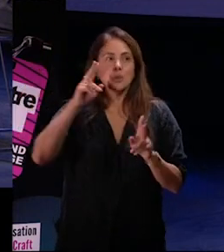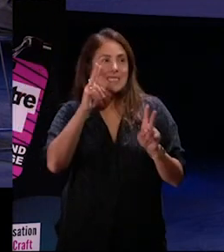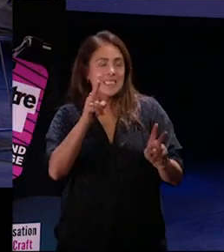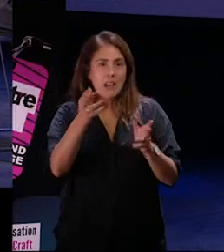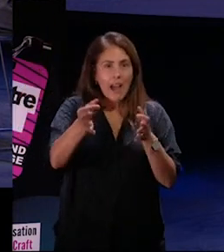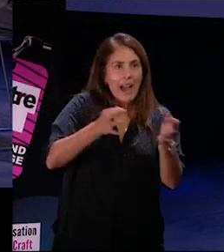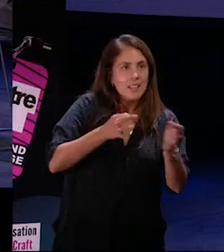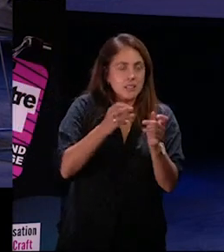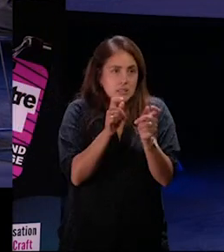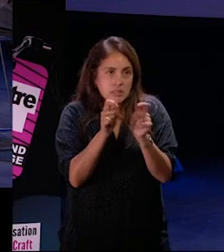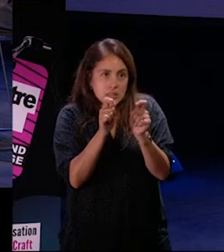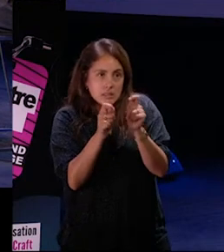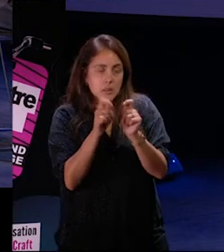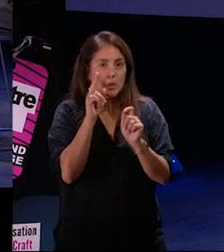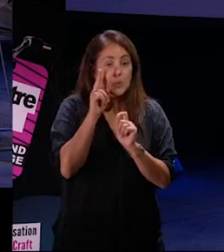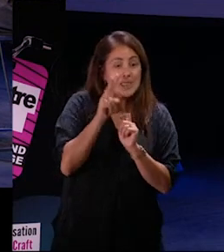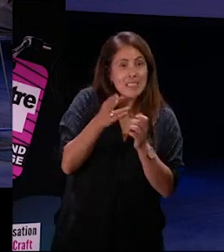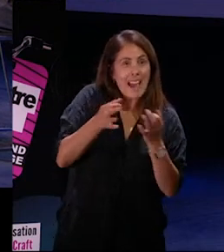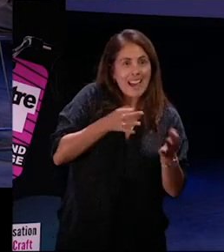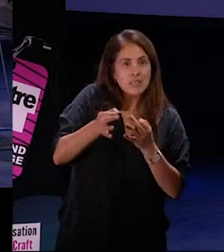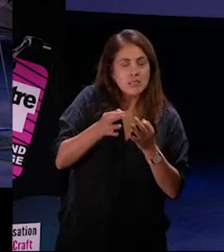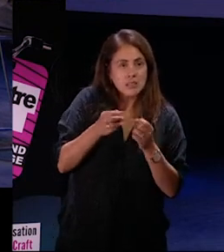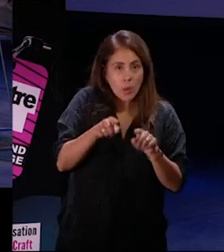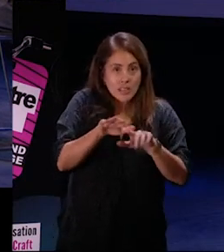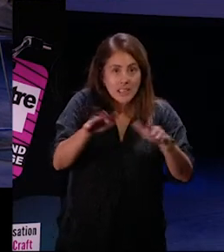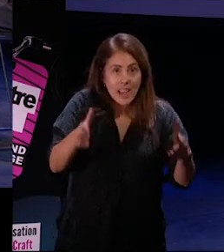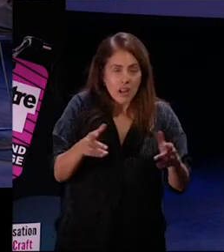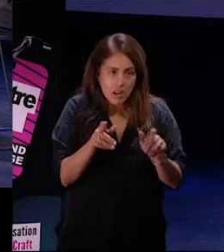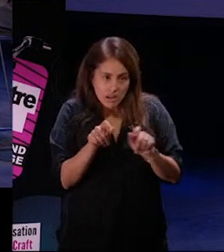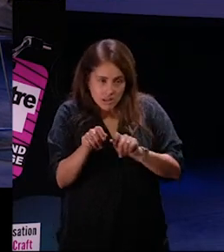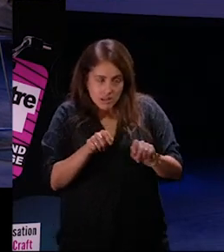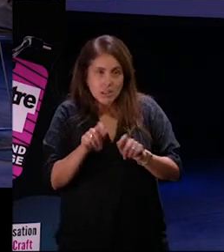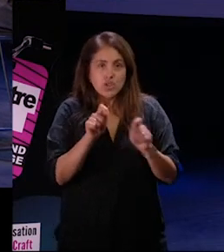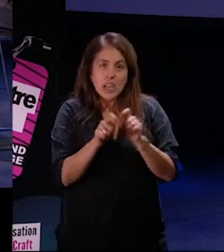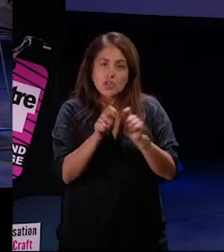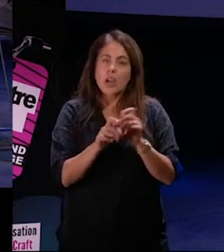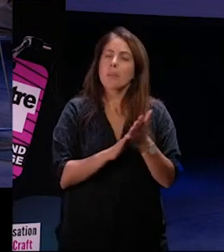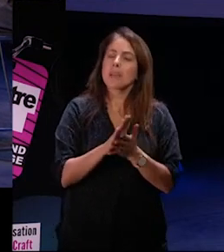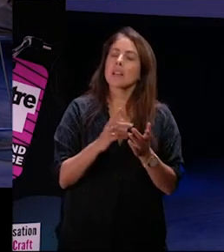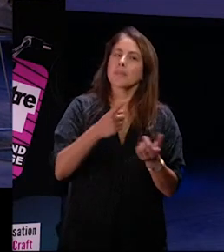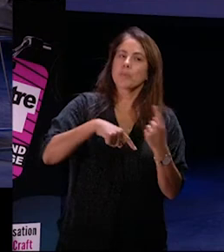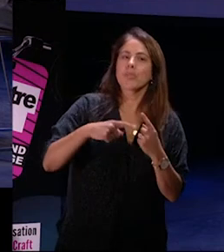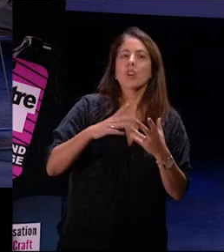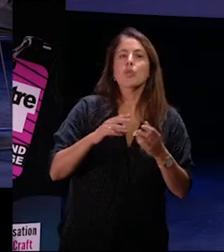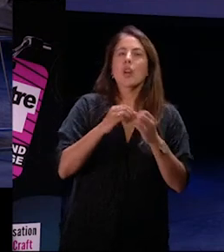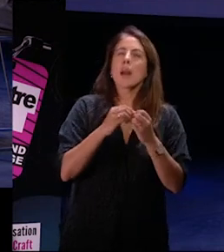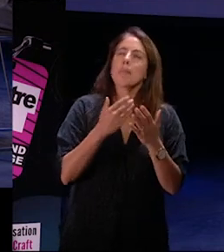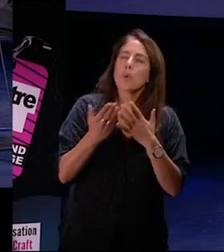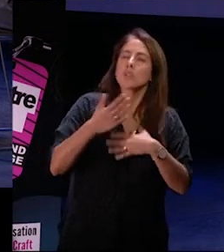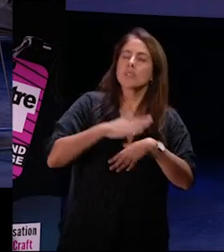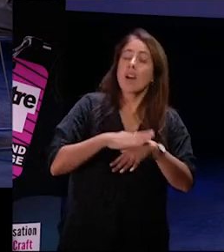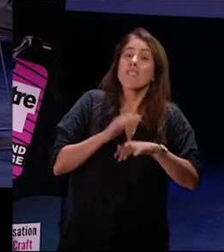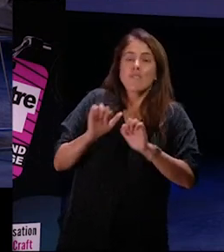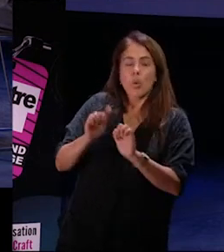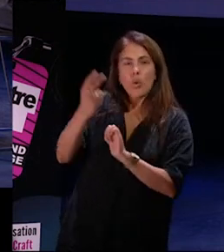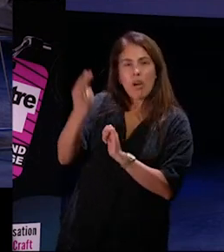and there's flesh and blood on stage. So it will help us hopefully create more time for the art. Does that make sense? It